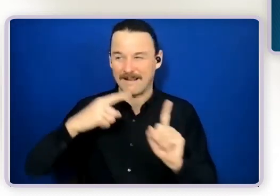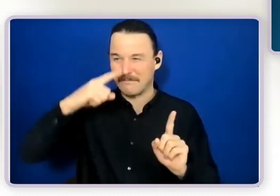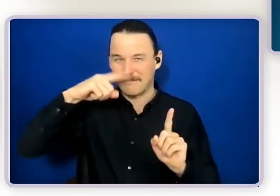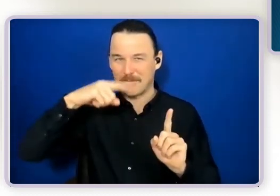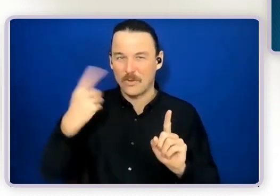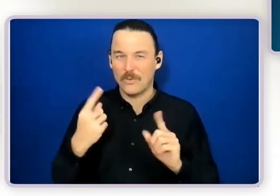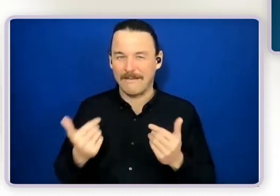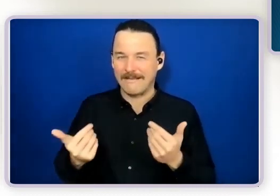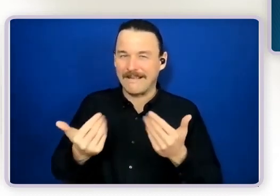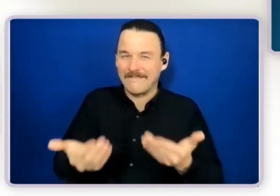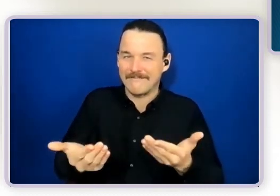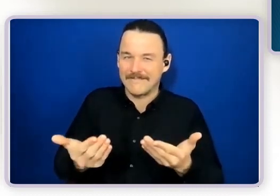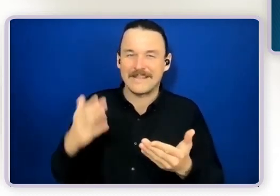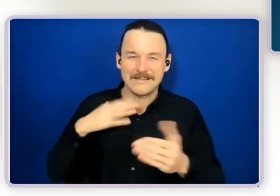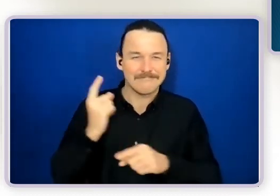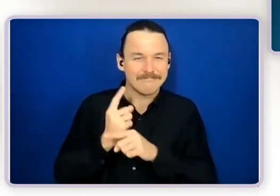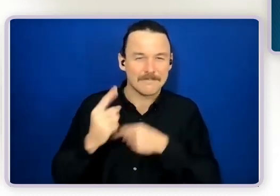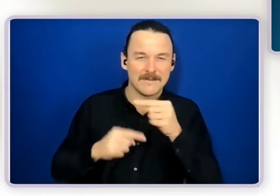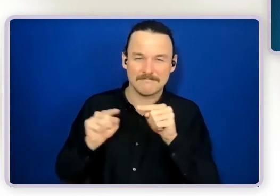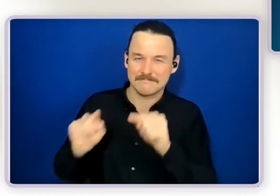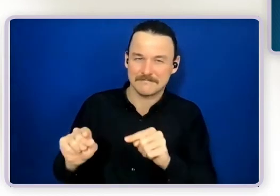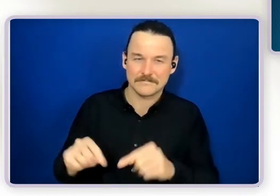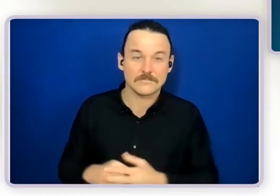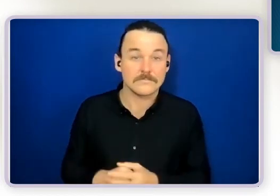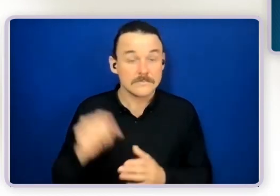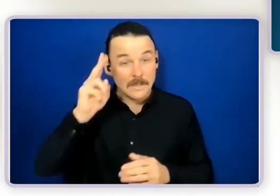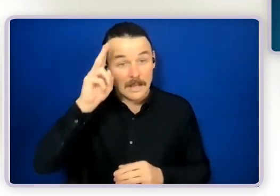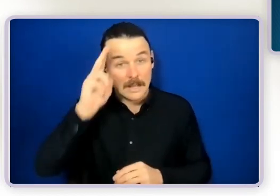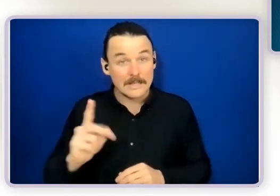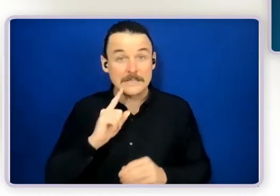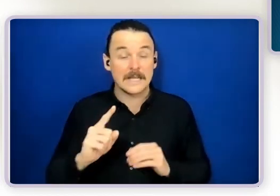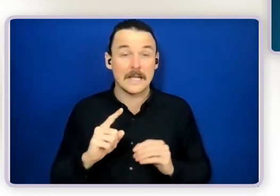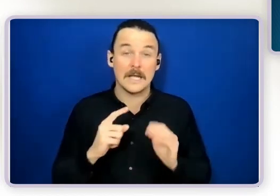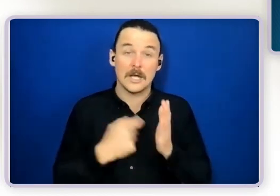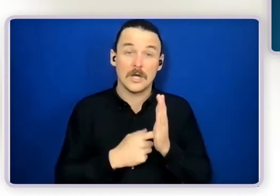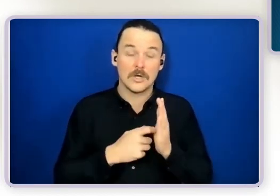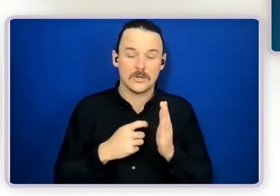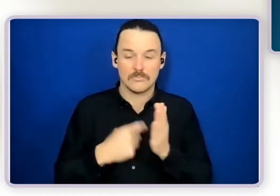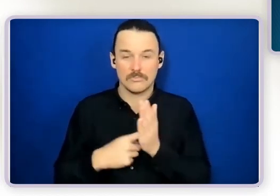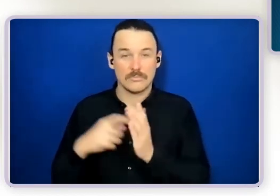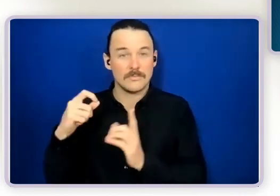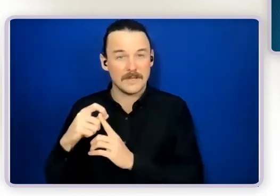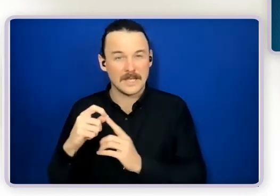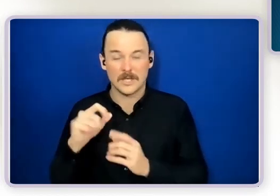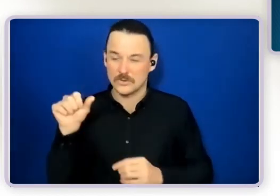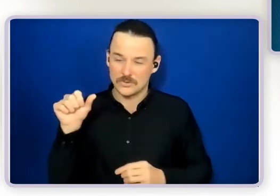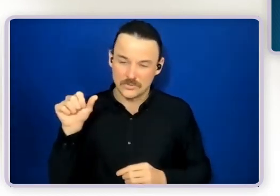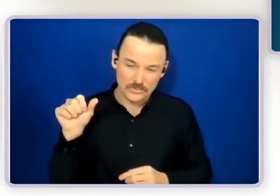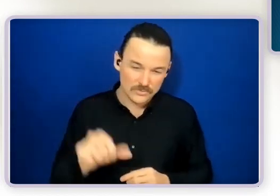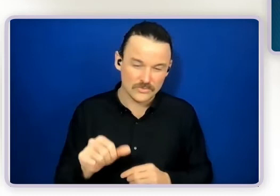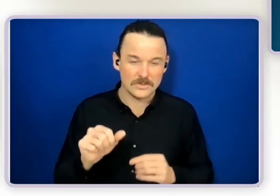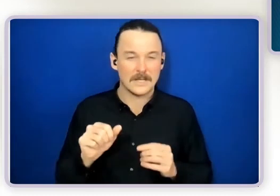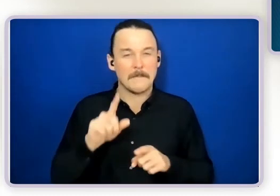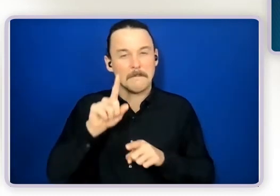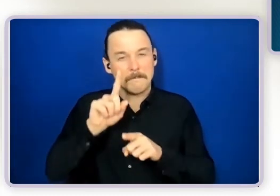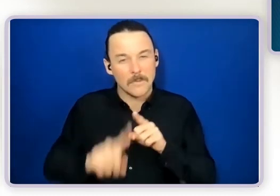So we again say that the restrictive practice should be the least restrictive possible in the circumstances to ensure the